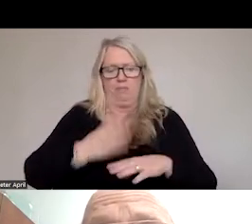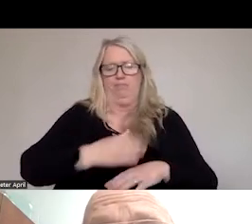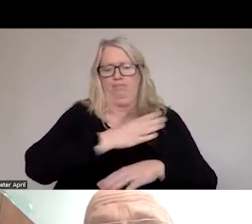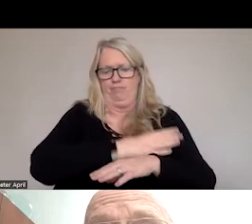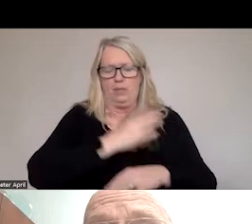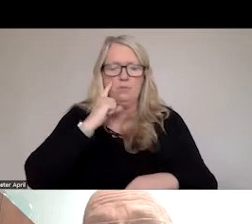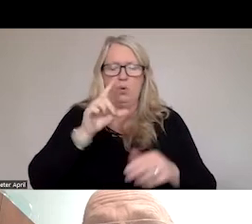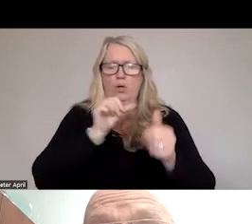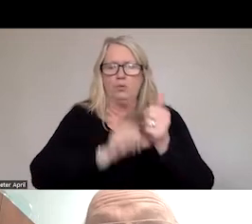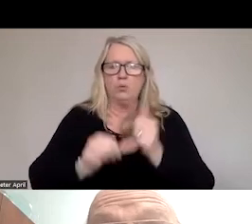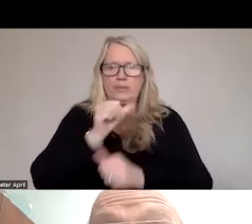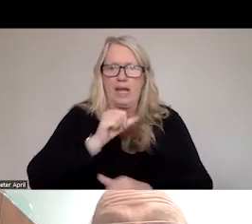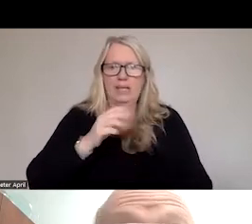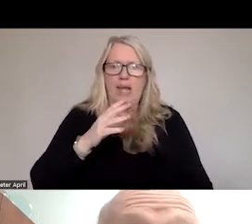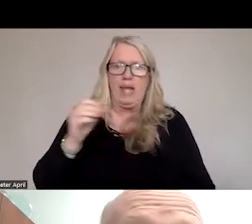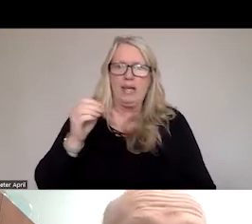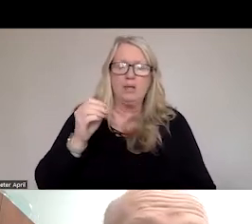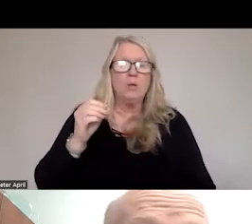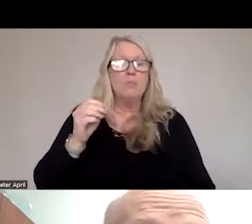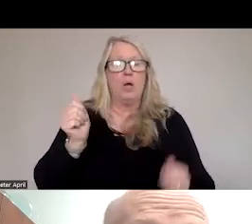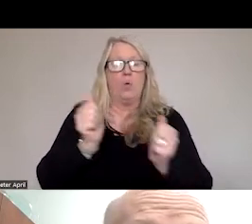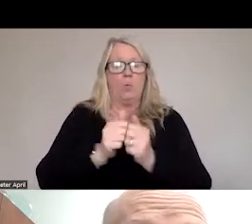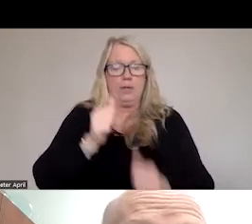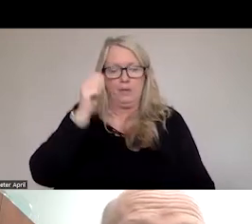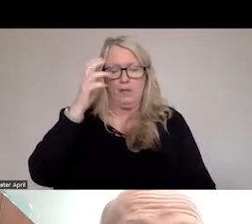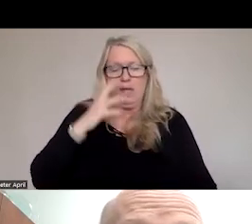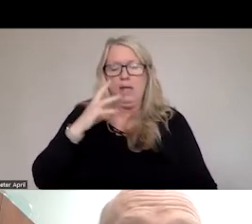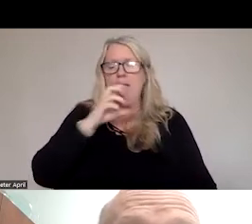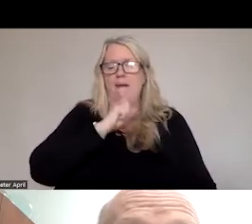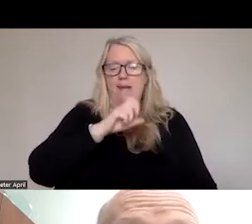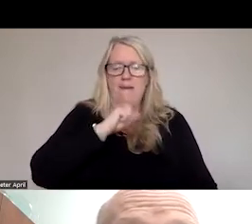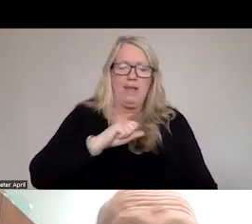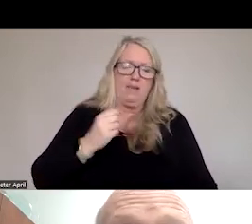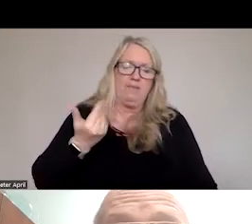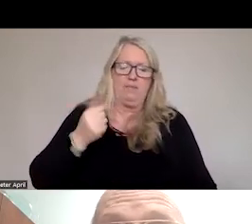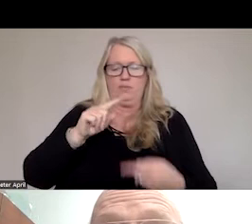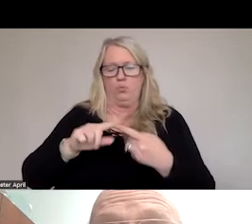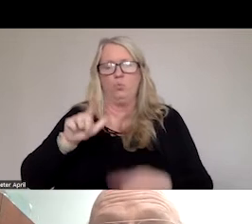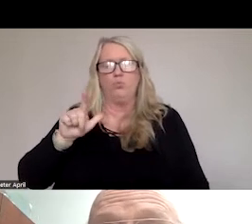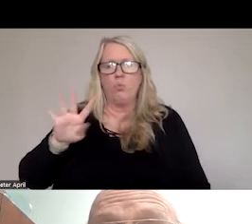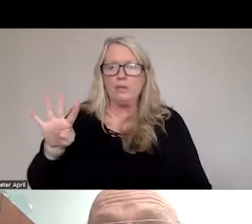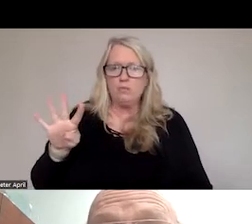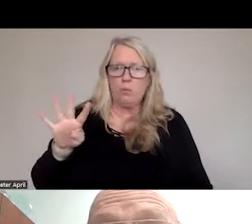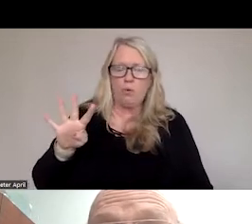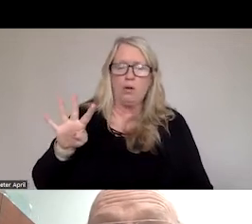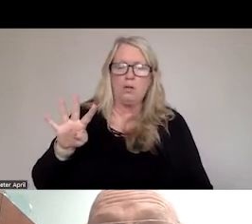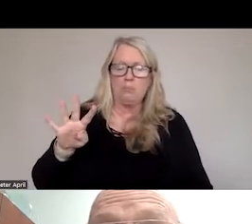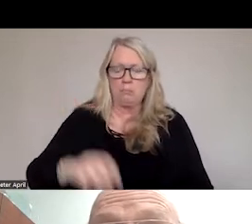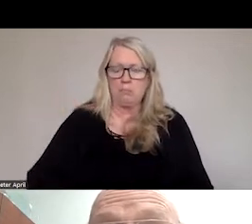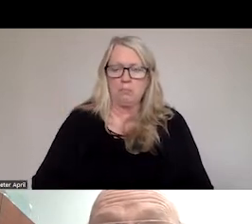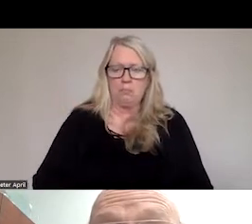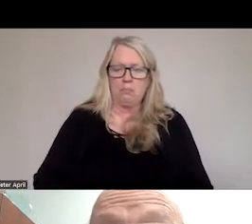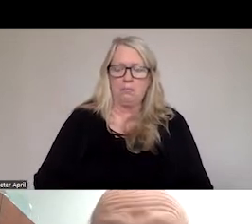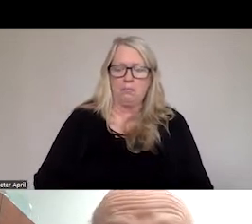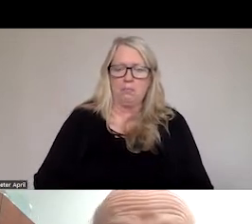suicide. But among males aged 15 to 24, it was